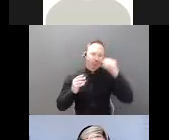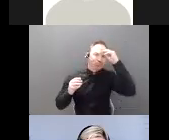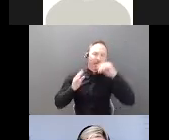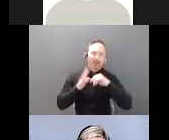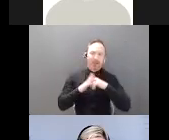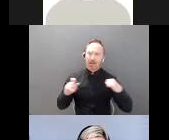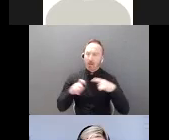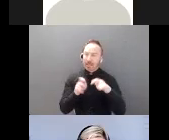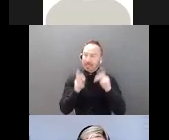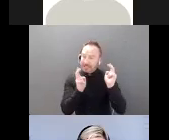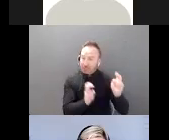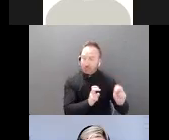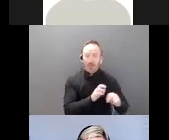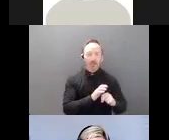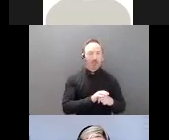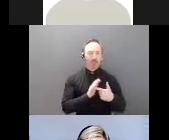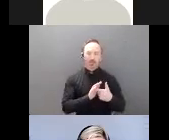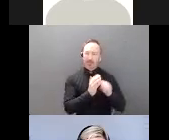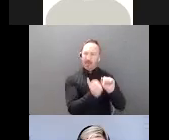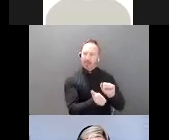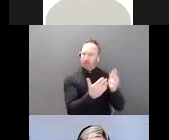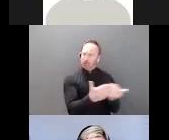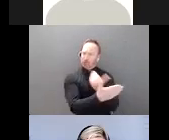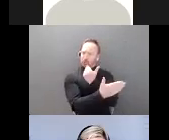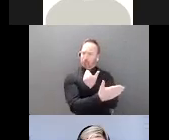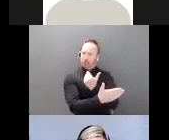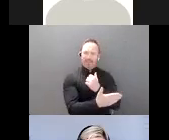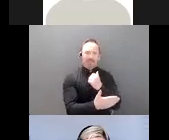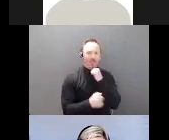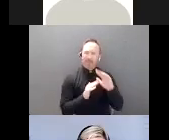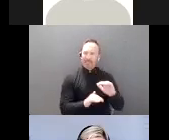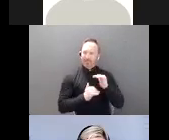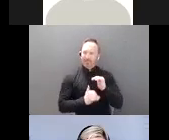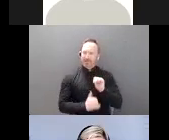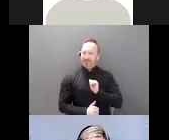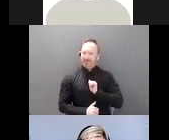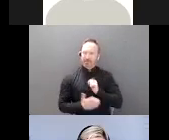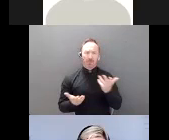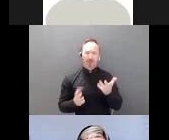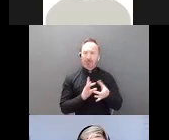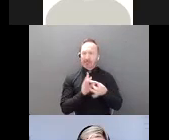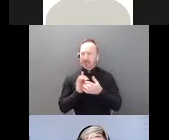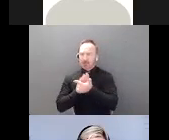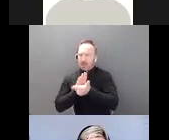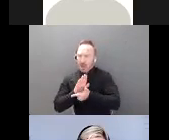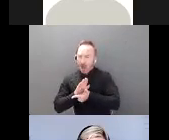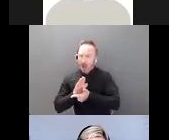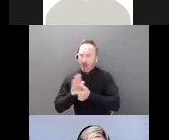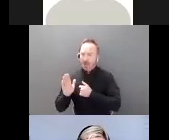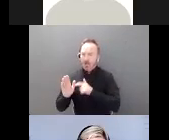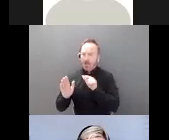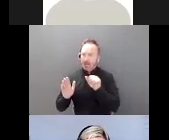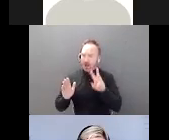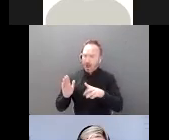approach, not limiting ourselves to what the law says, But limit, like